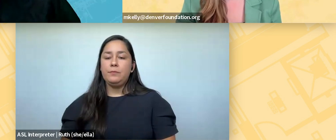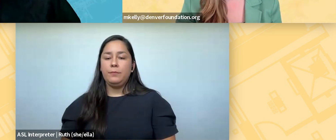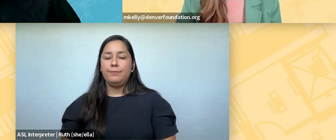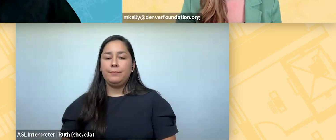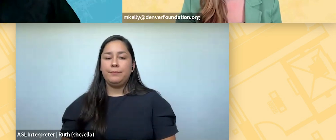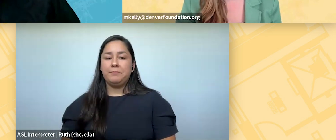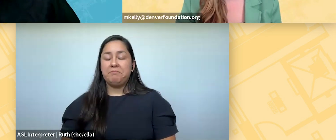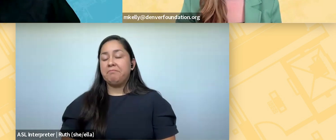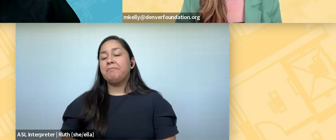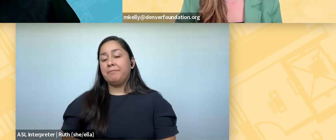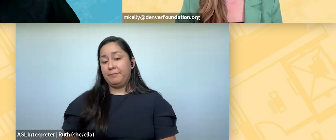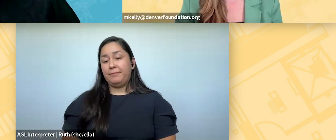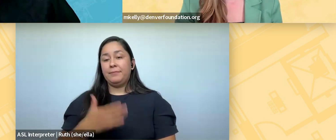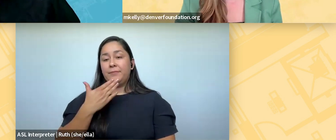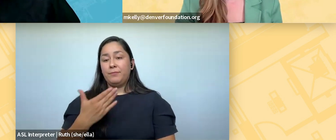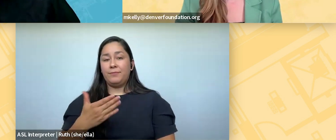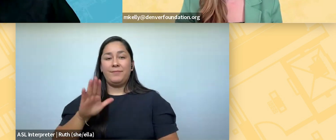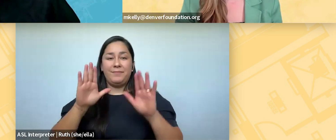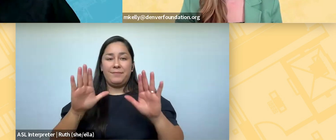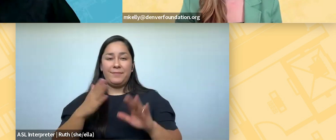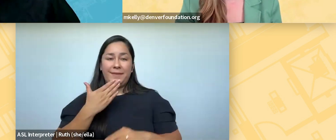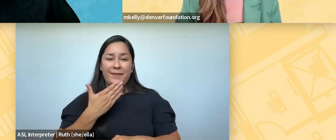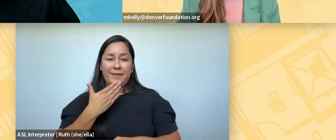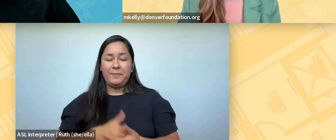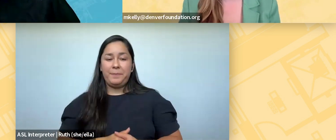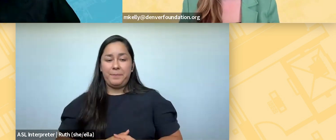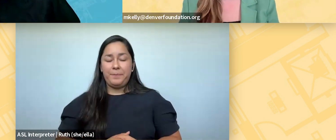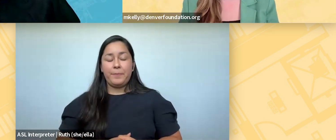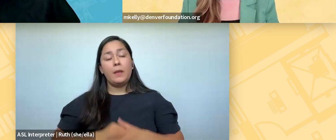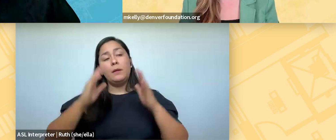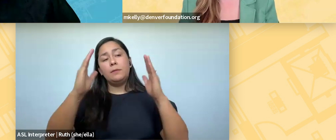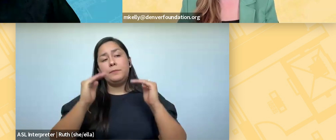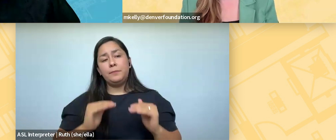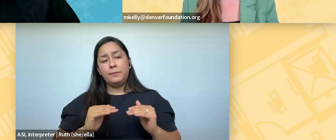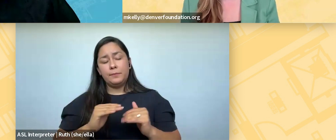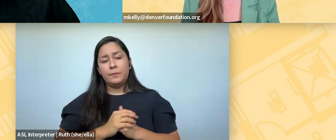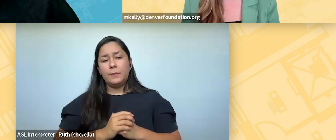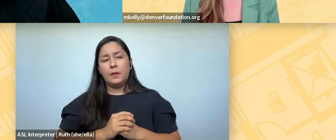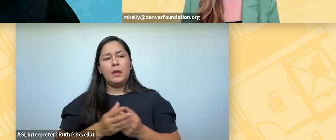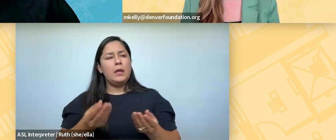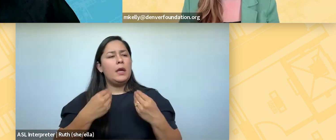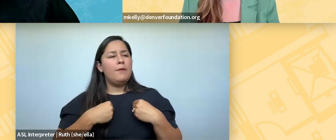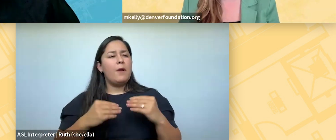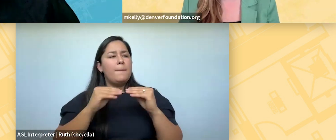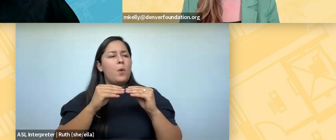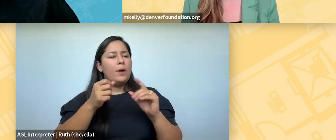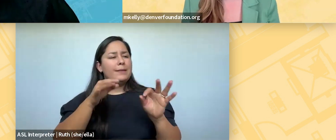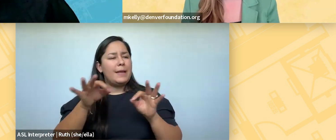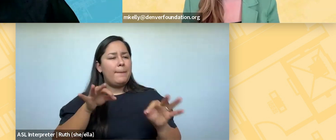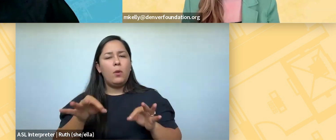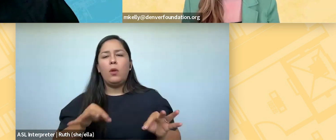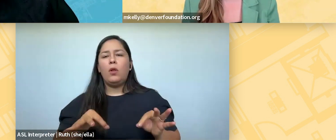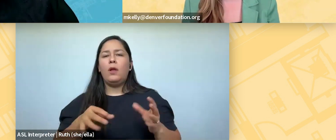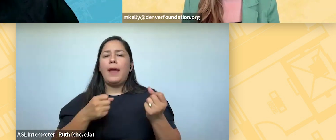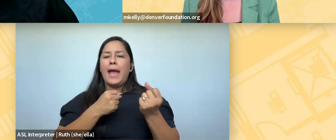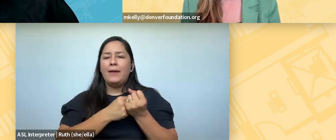Great, that's very helpful. The next question I have is, can you describe a few more examples of advocacy and organizing